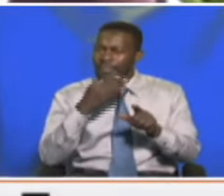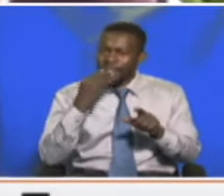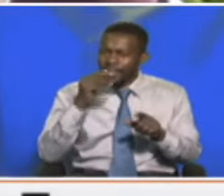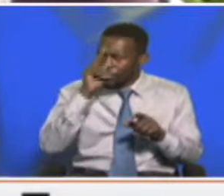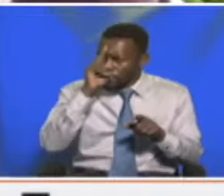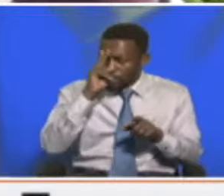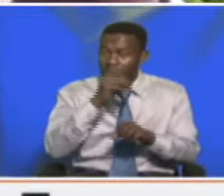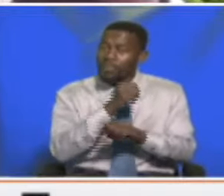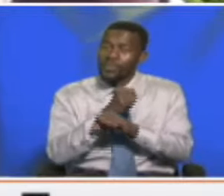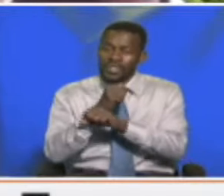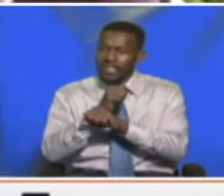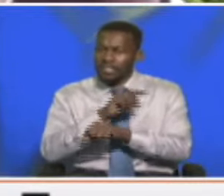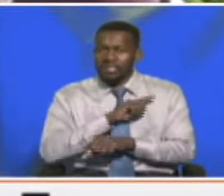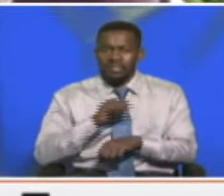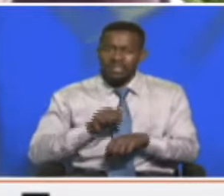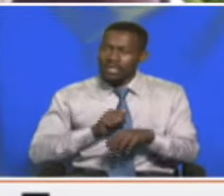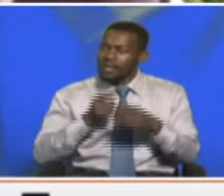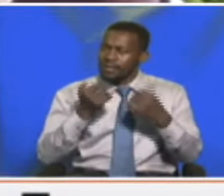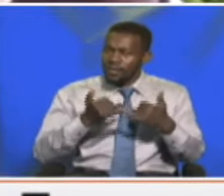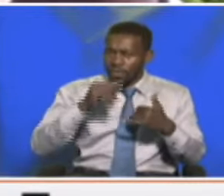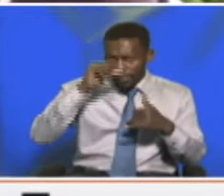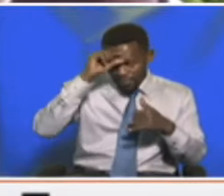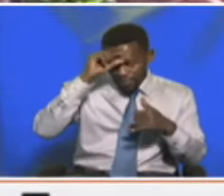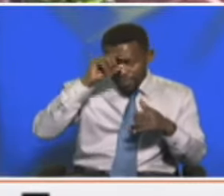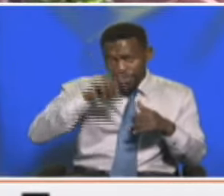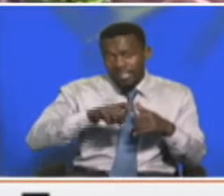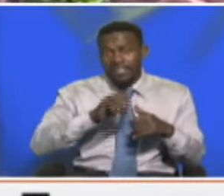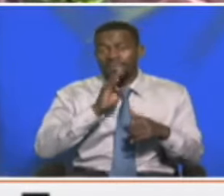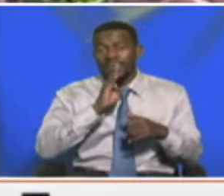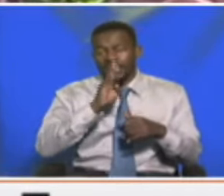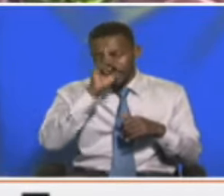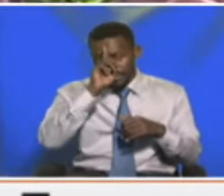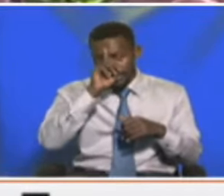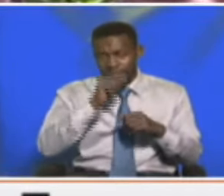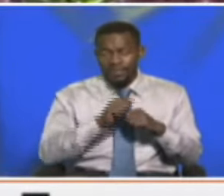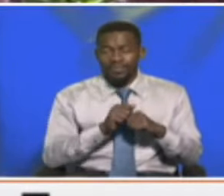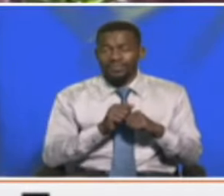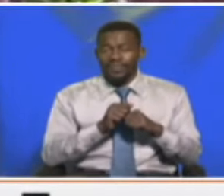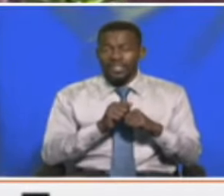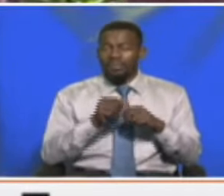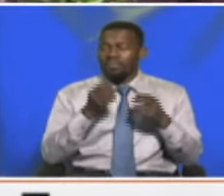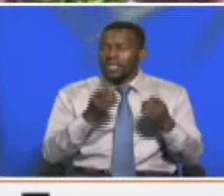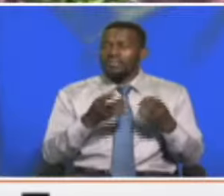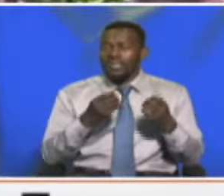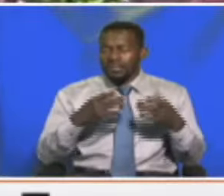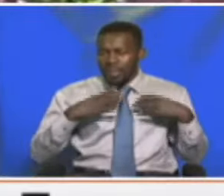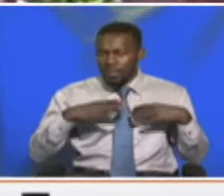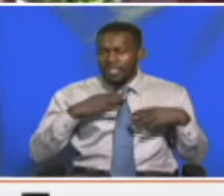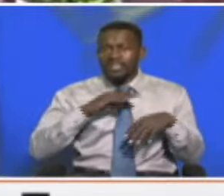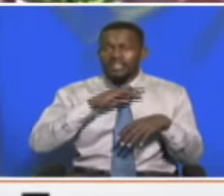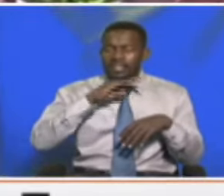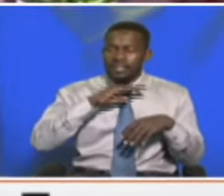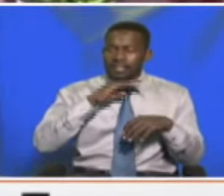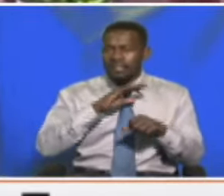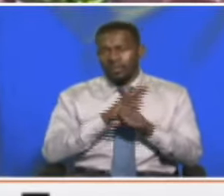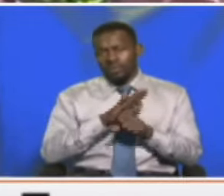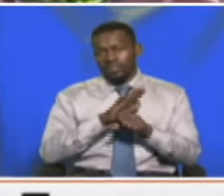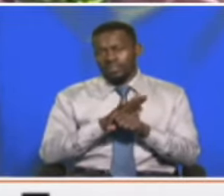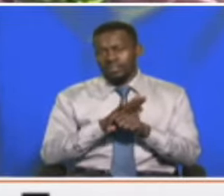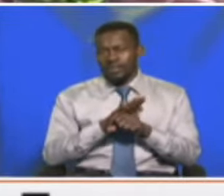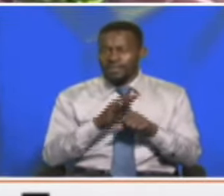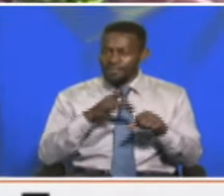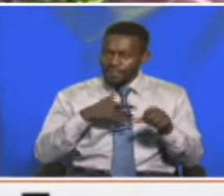high time that the government sets this straight. We have lost so many lives in the streets, and it pains